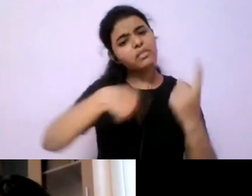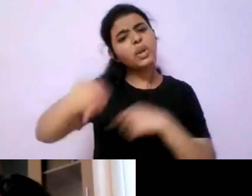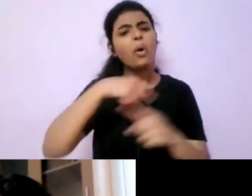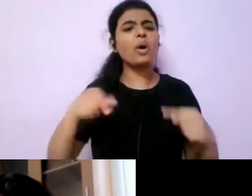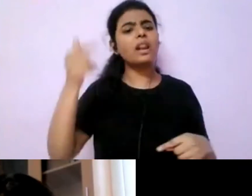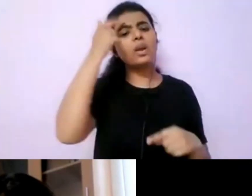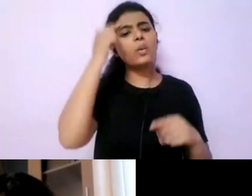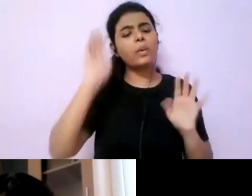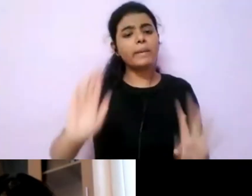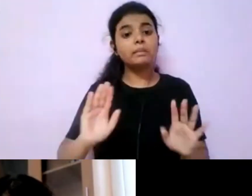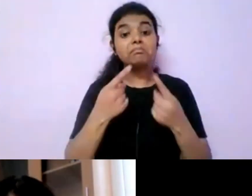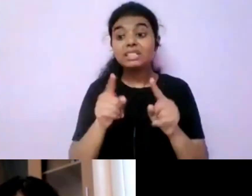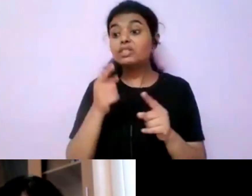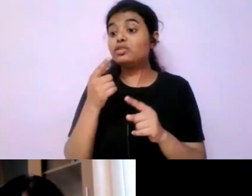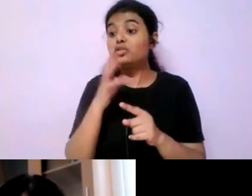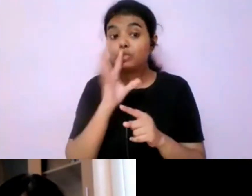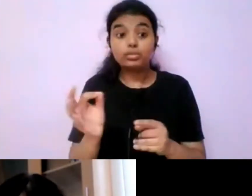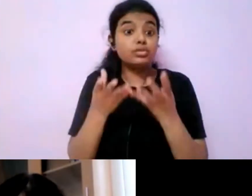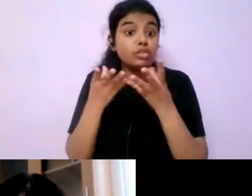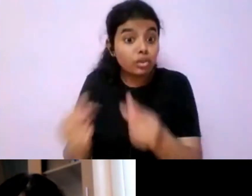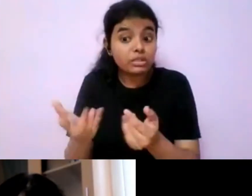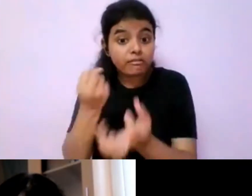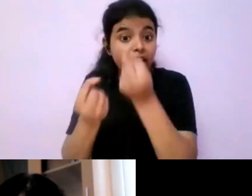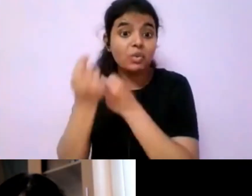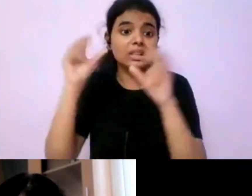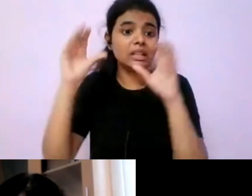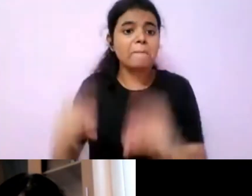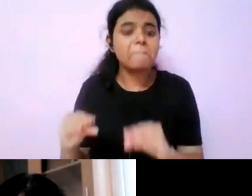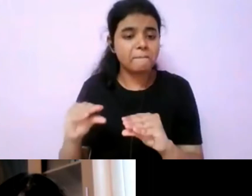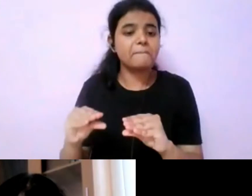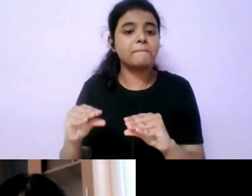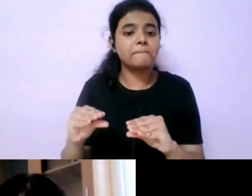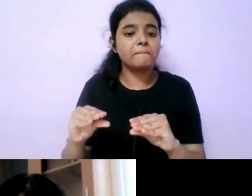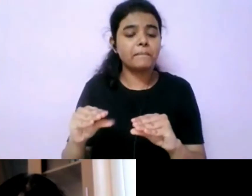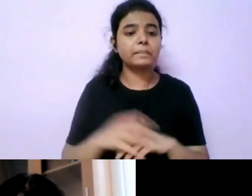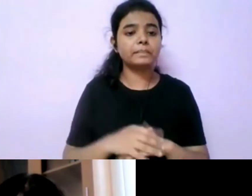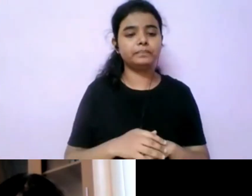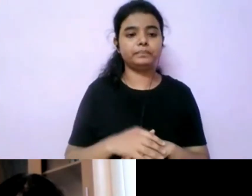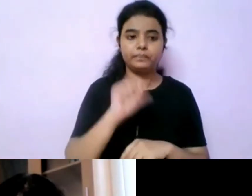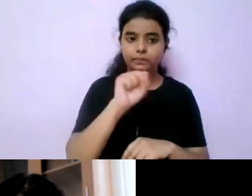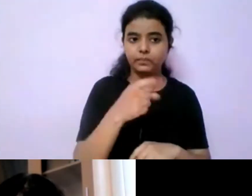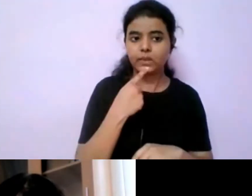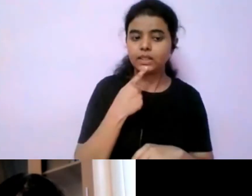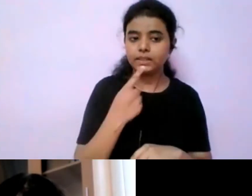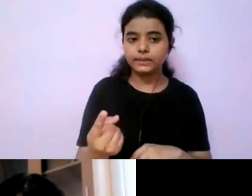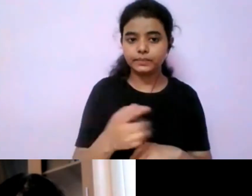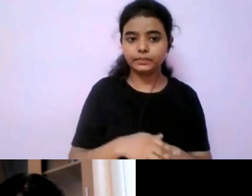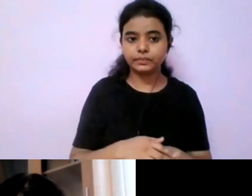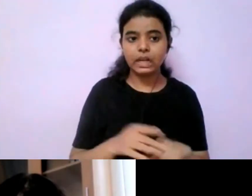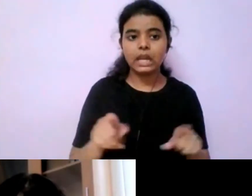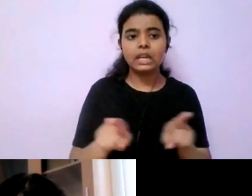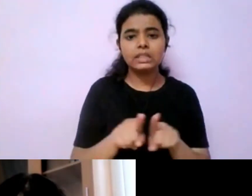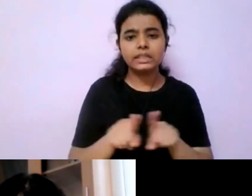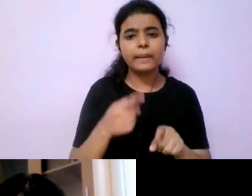Like, even studying something critically is a kind of activism. But